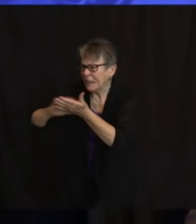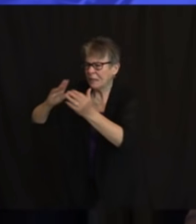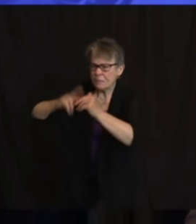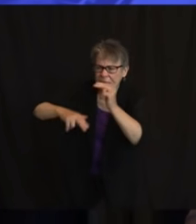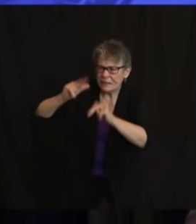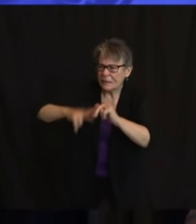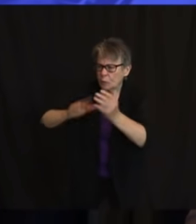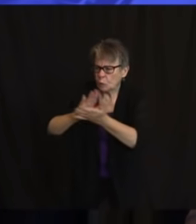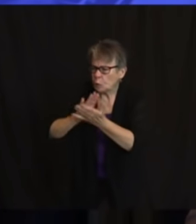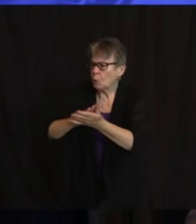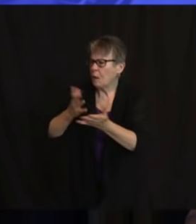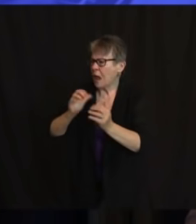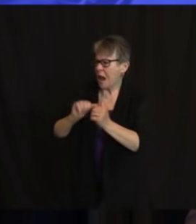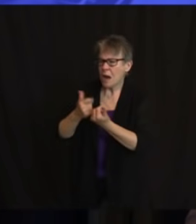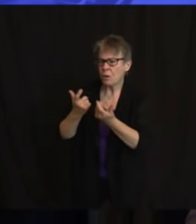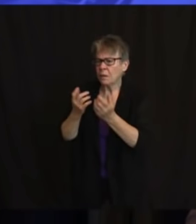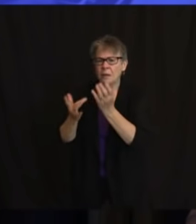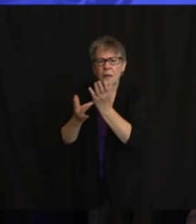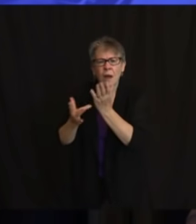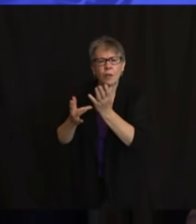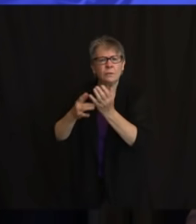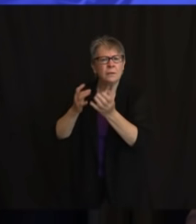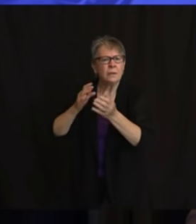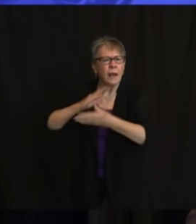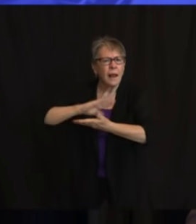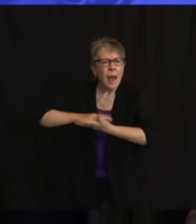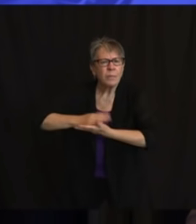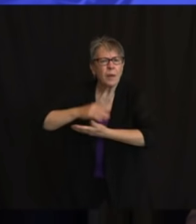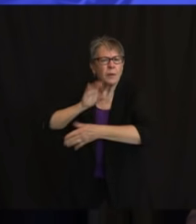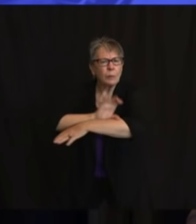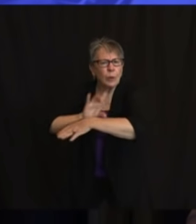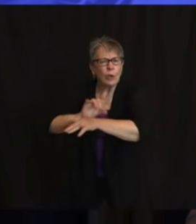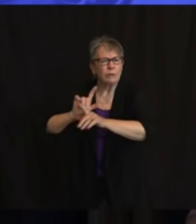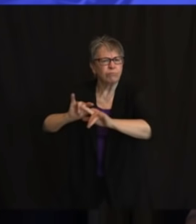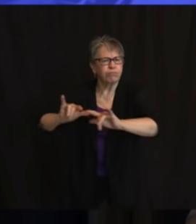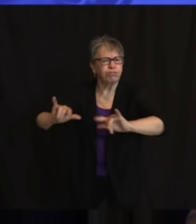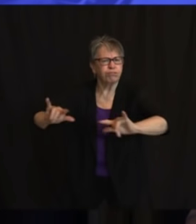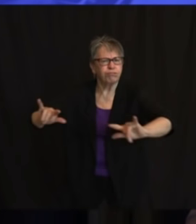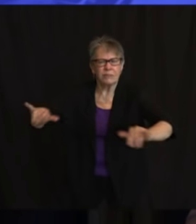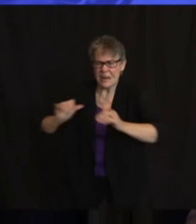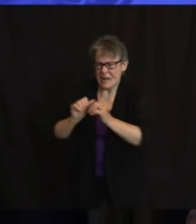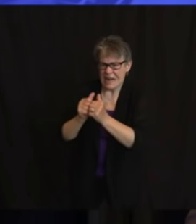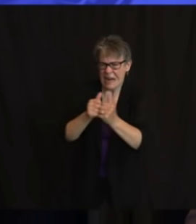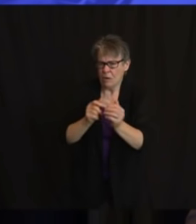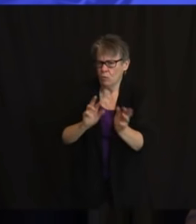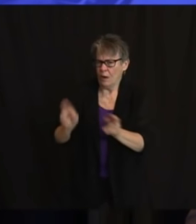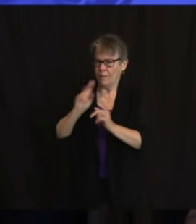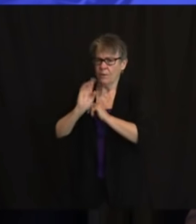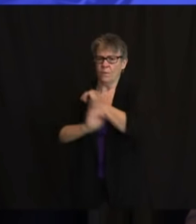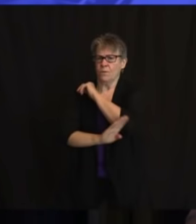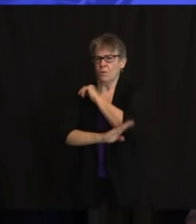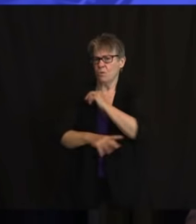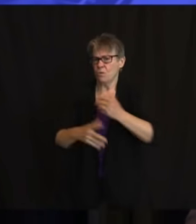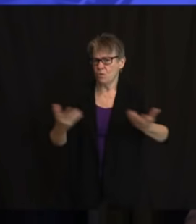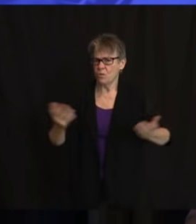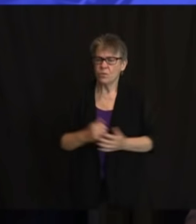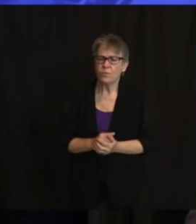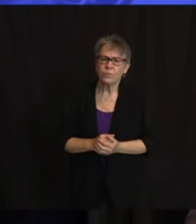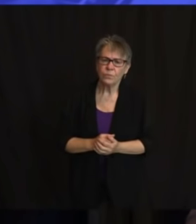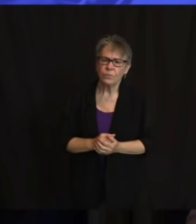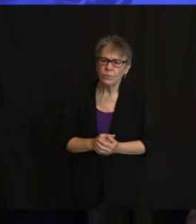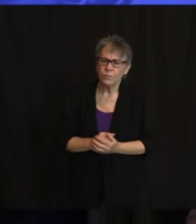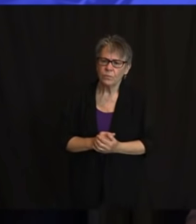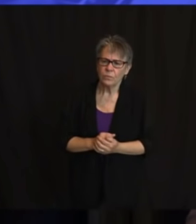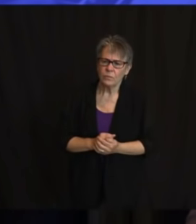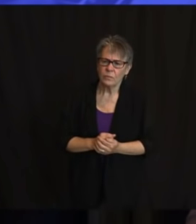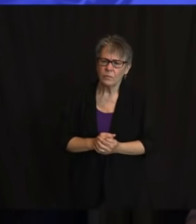can to unlock district innovation and to provide for their students during these extraordinary times, while also putting guardrails in place